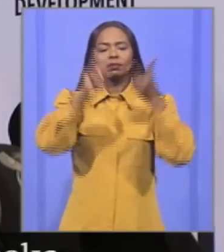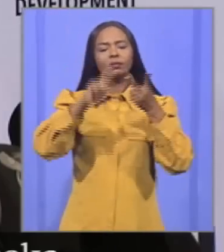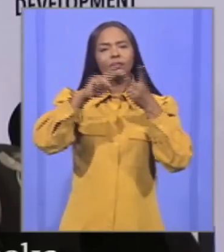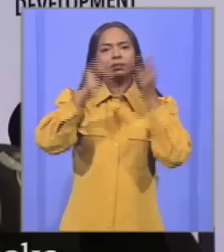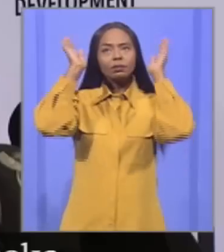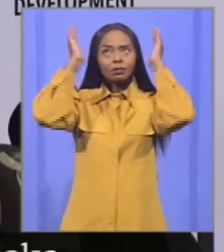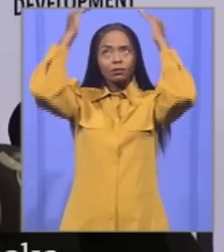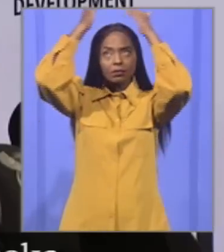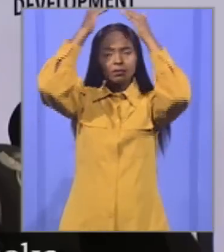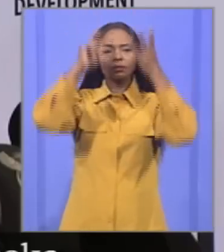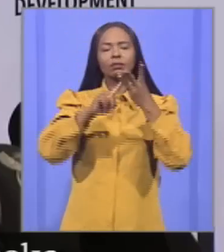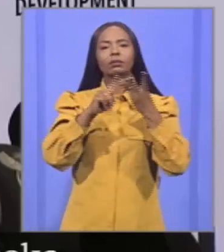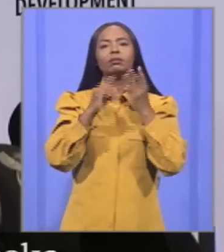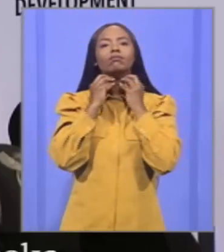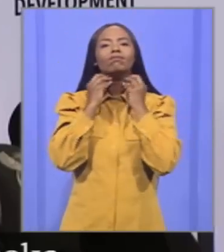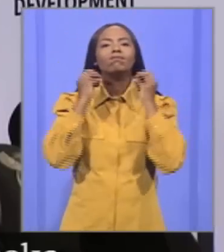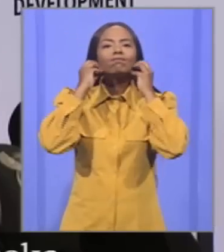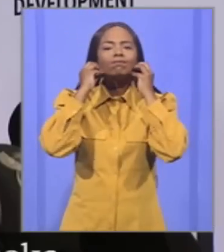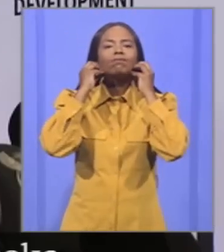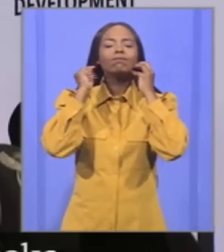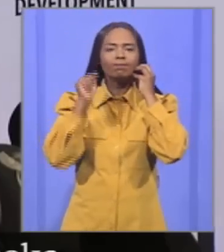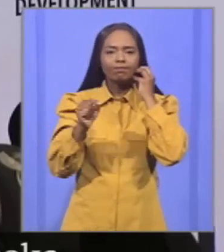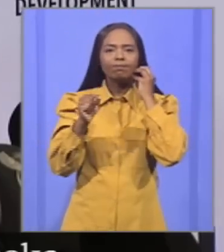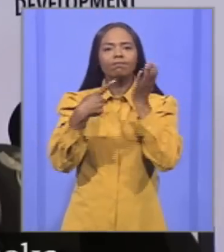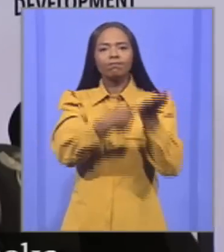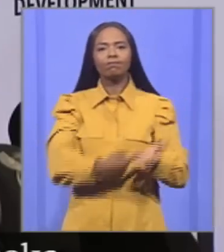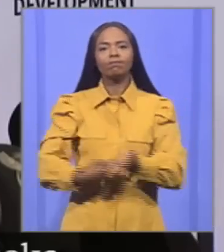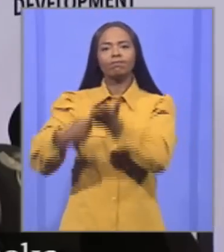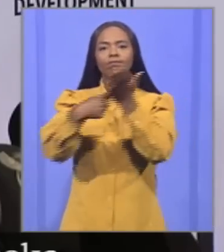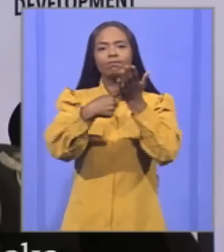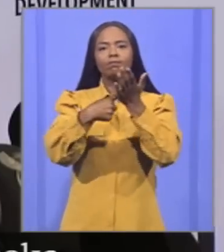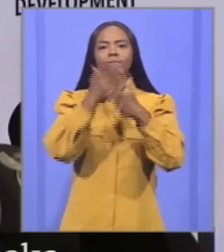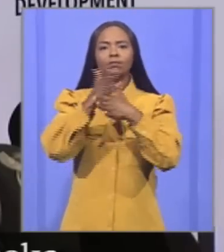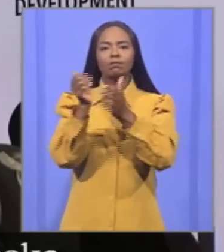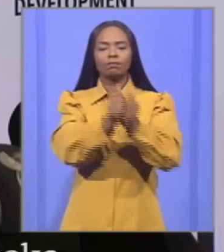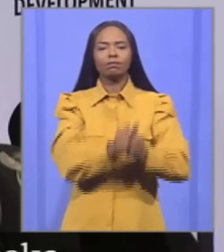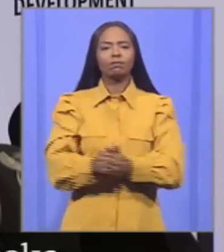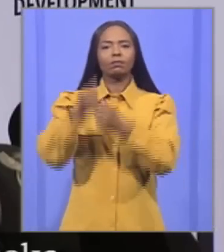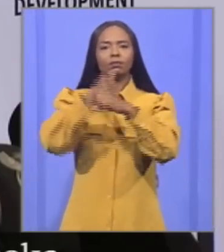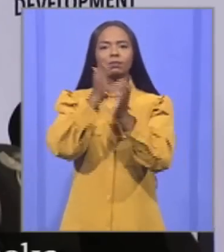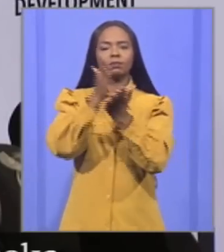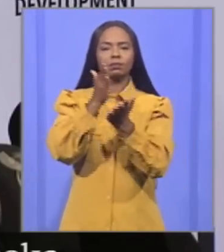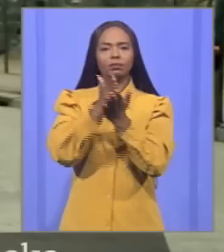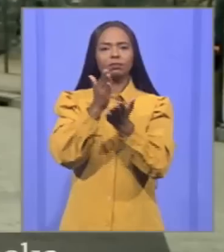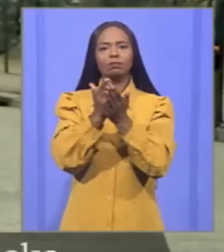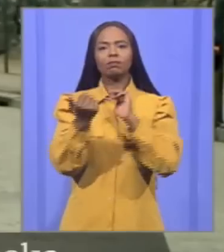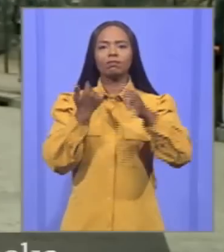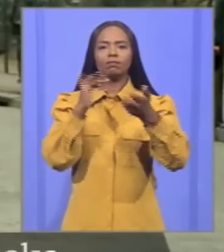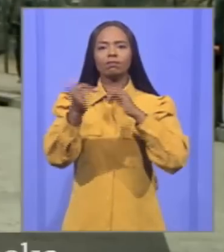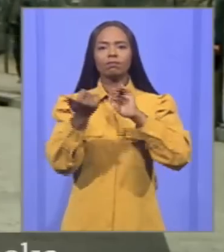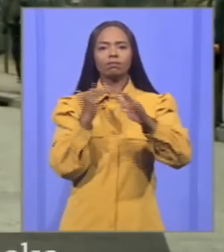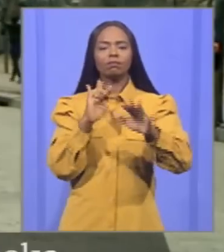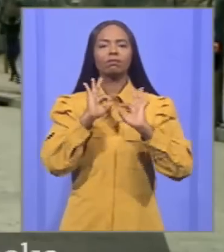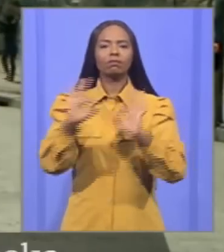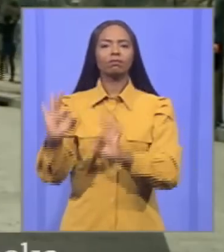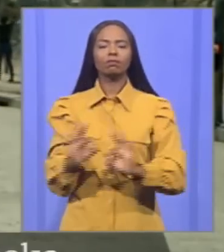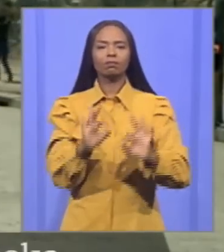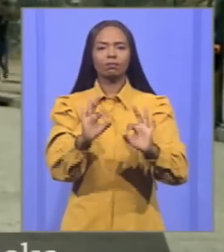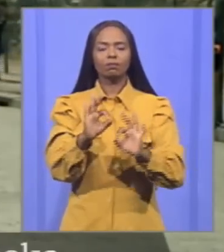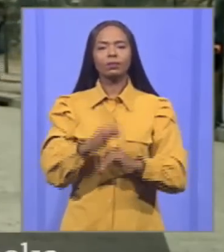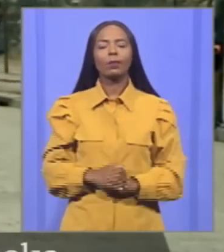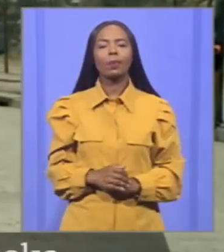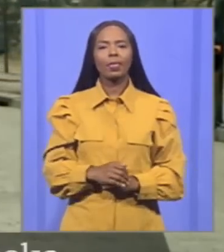and Mozambique, on bilateral cooperation in order to synchronize our operations and work modalities. gape BMA ya